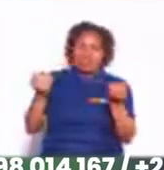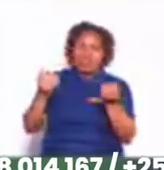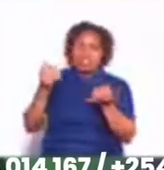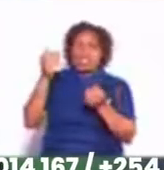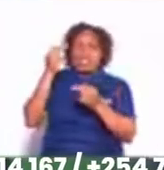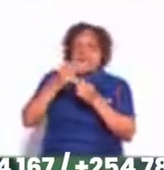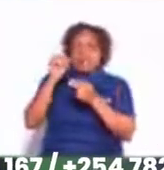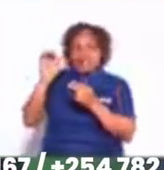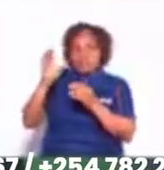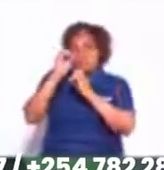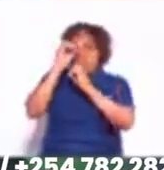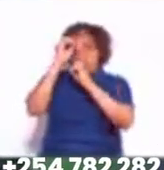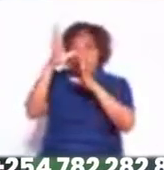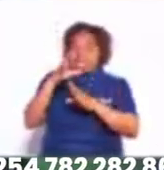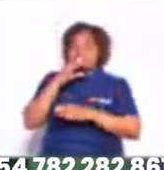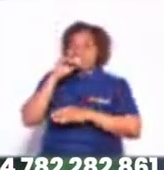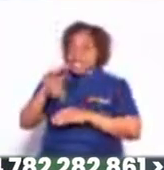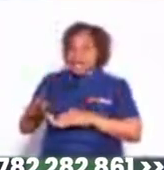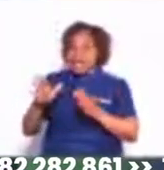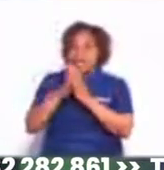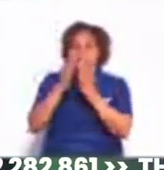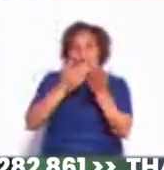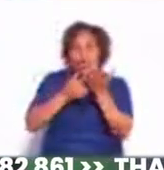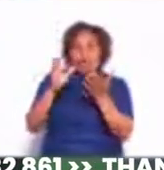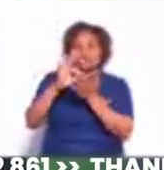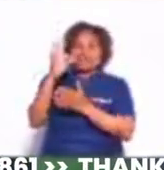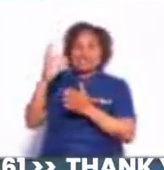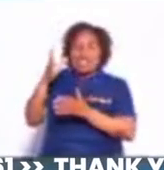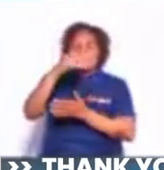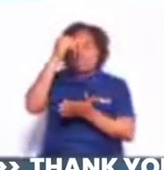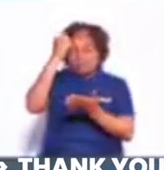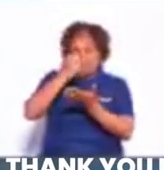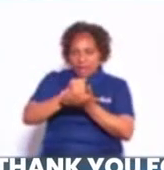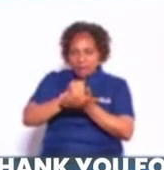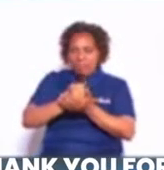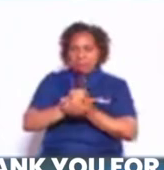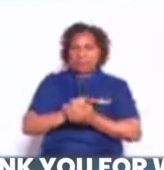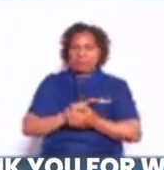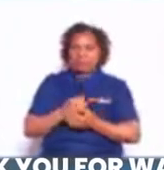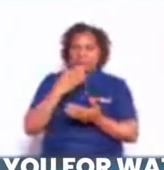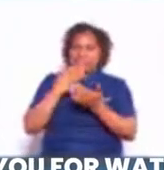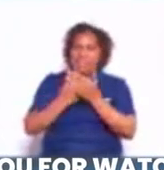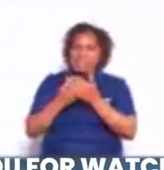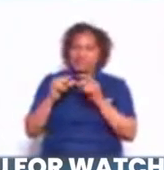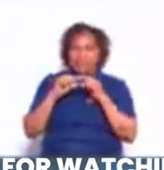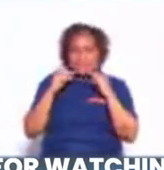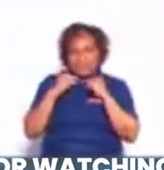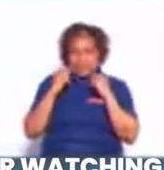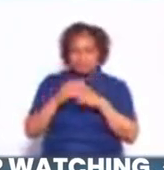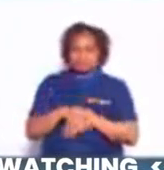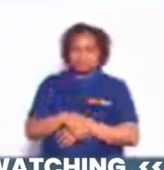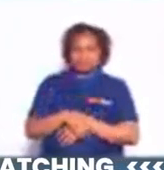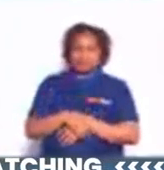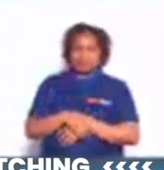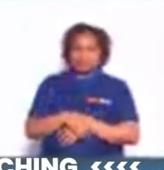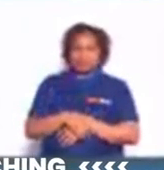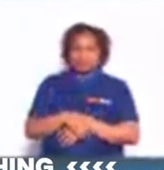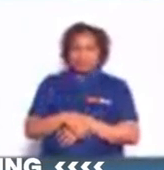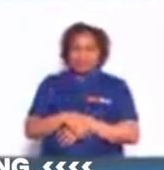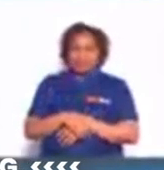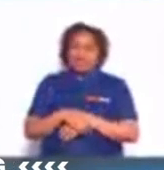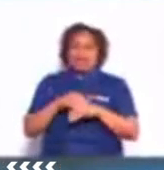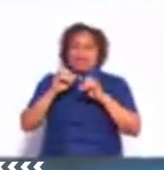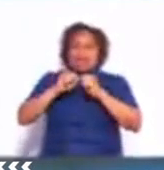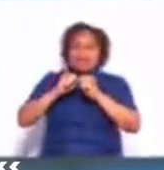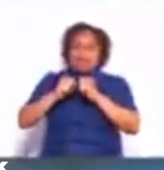of the Father, the Son, and the Holy Spirit. Amen. Amen. Thank you, Pastor. Why some couples succeed